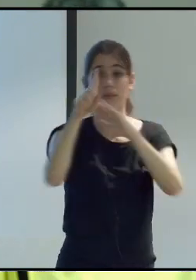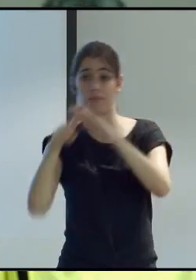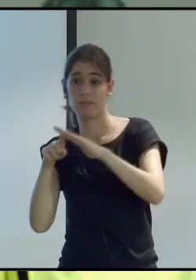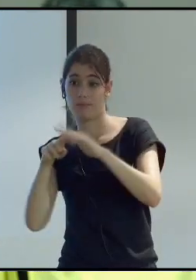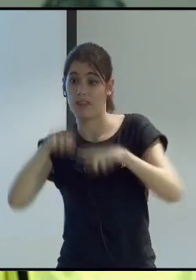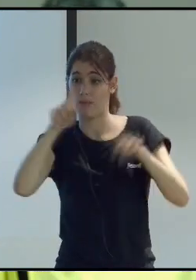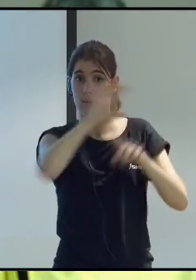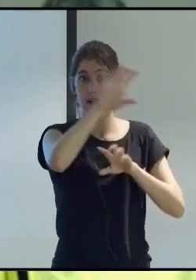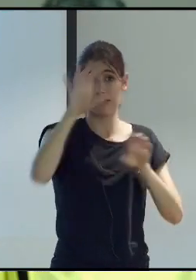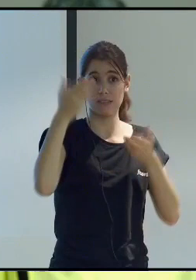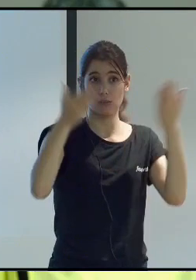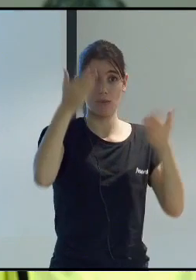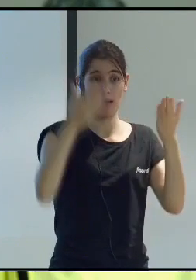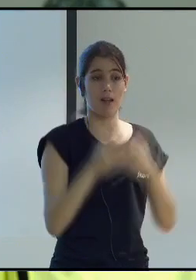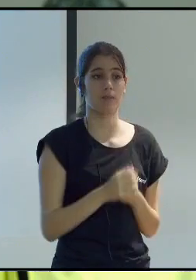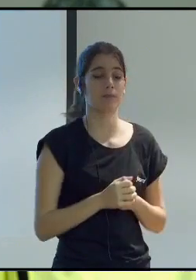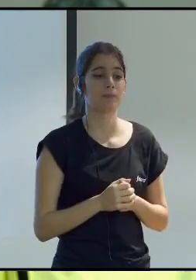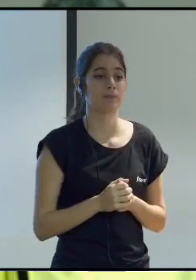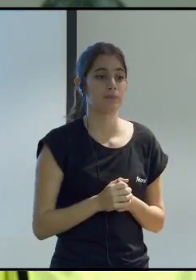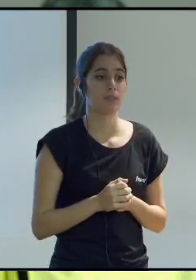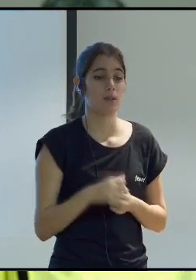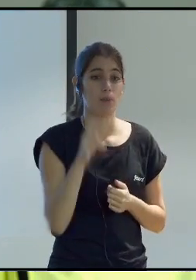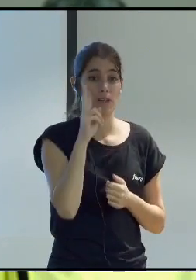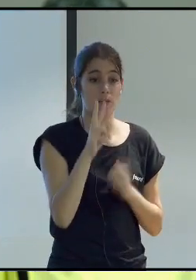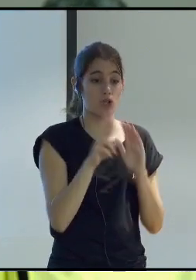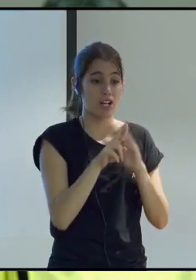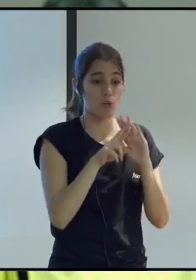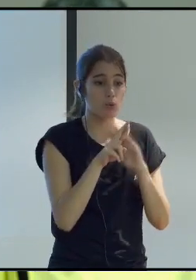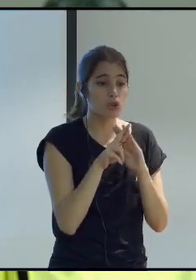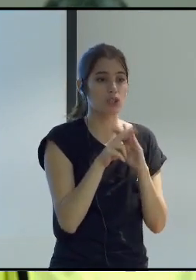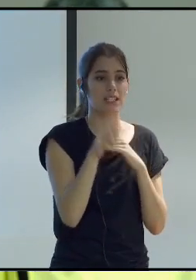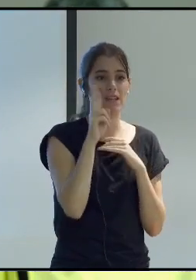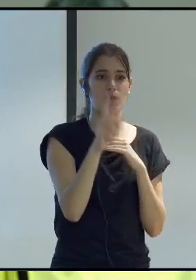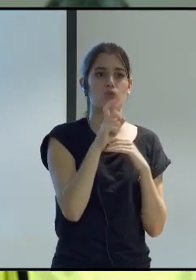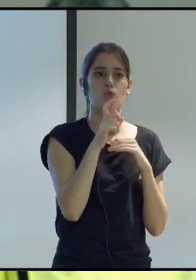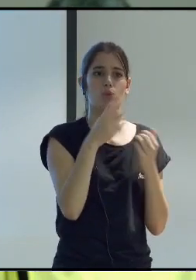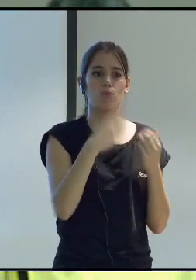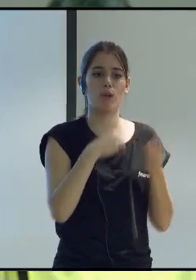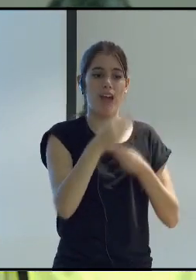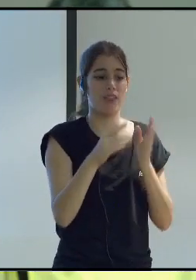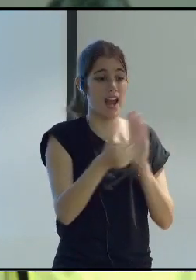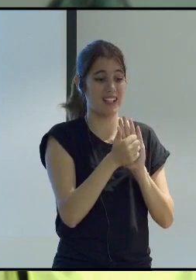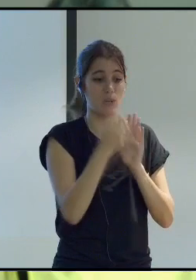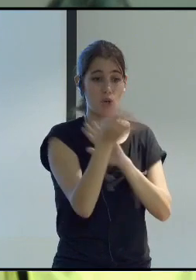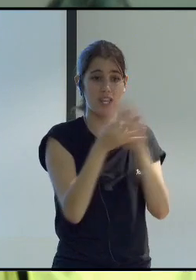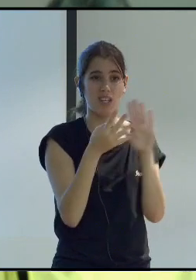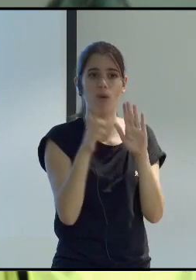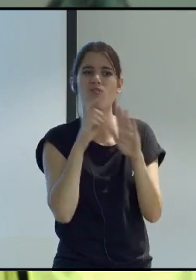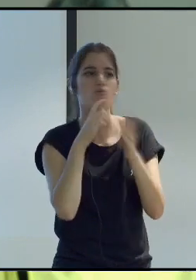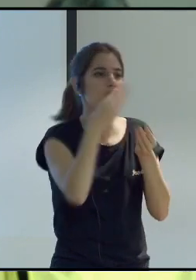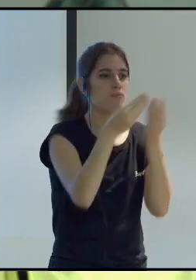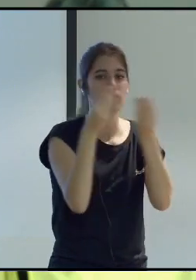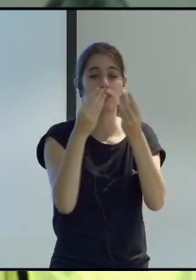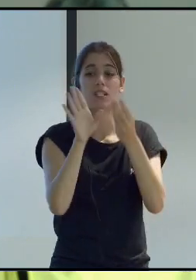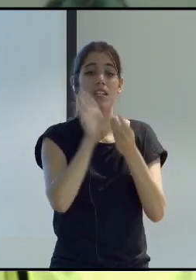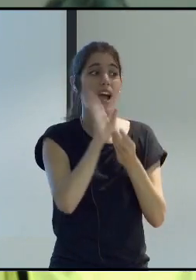make resources on how to implement Article 19. And the general comment. So we, as Kapka said before, we